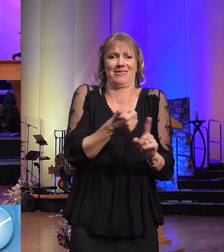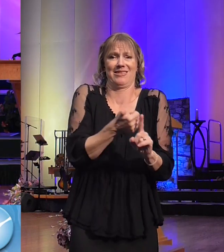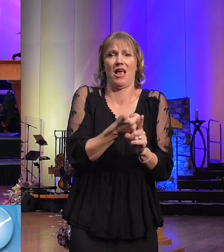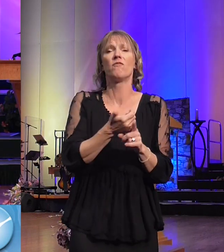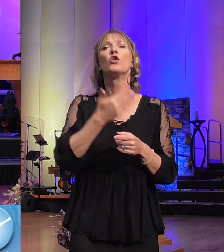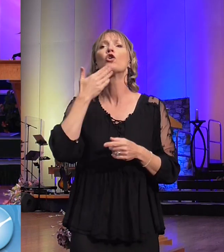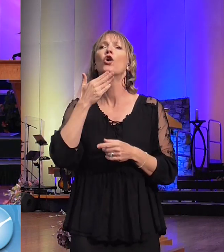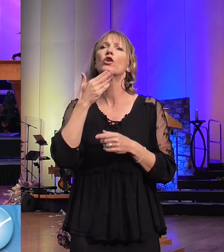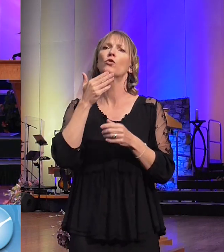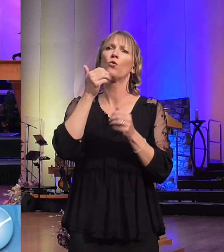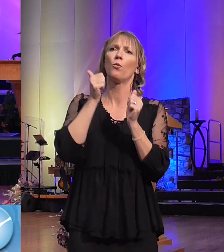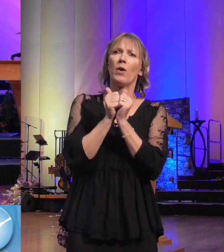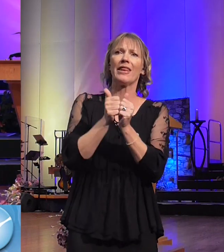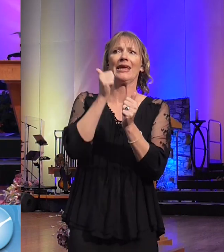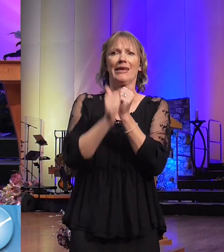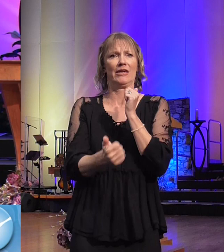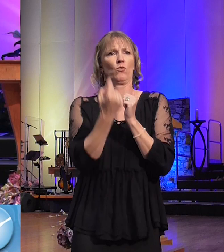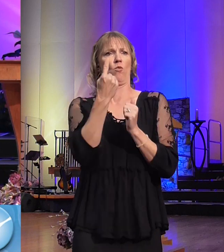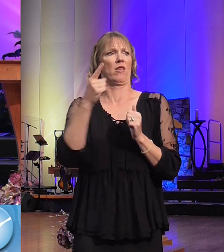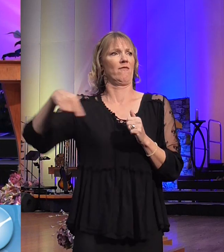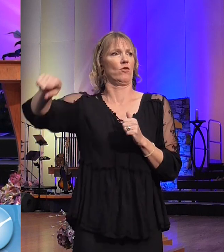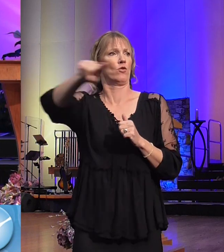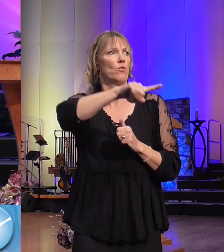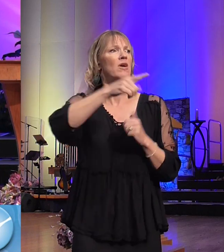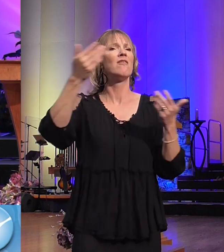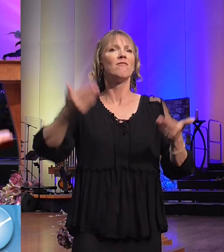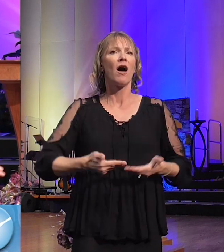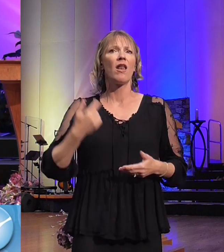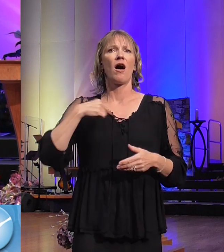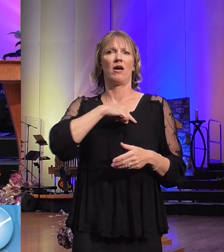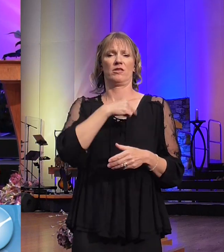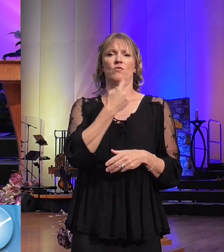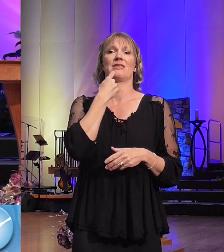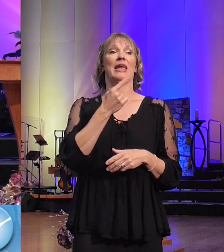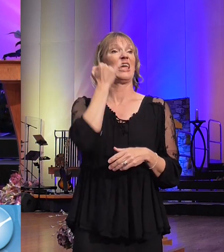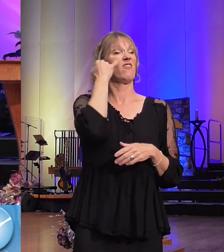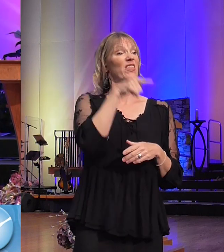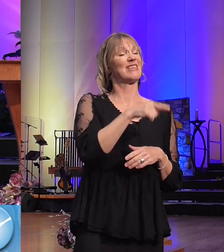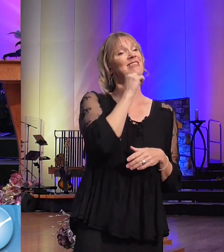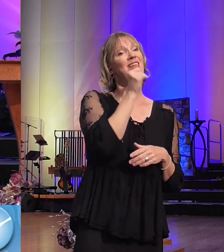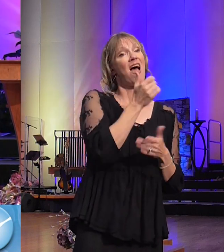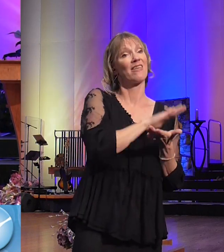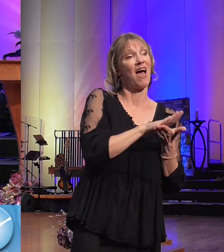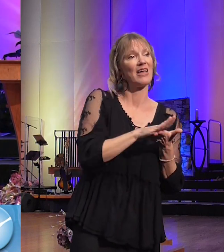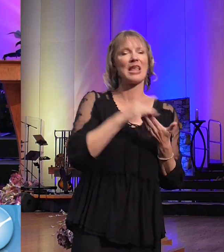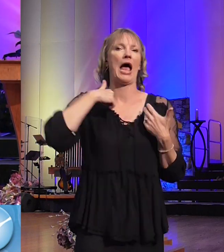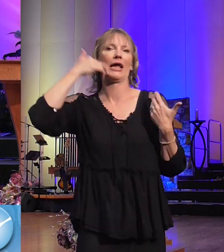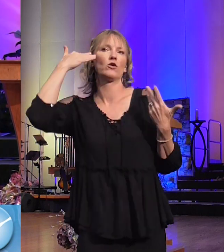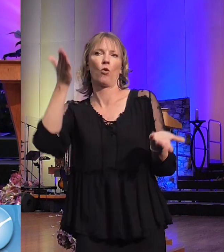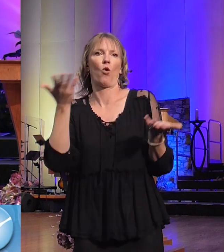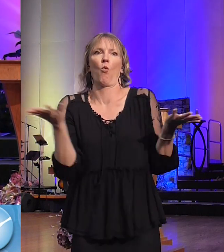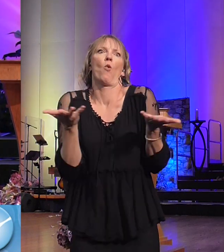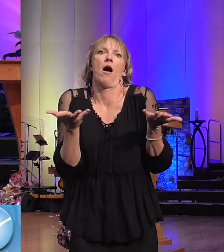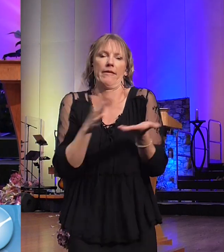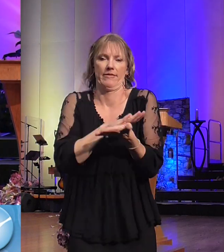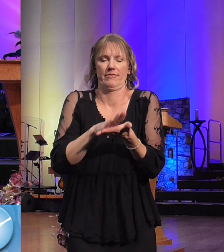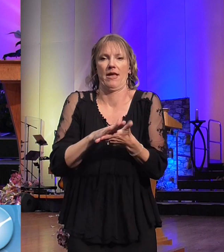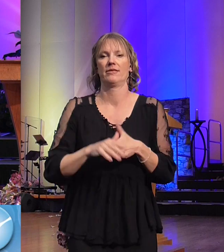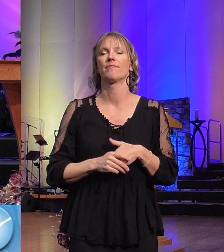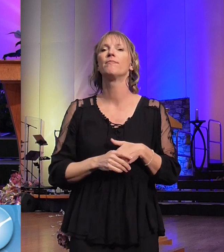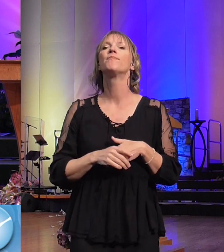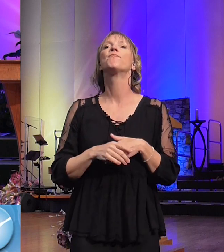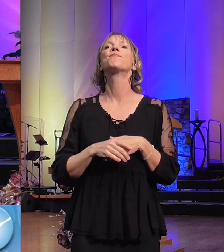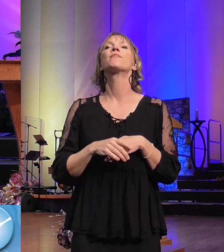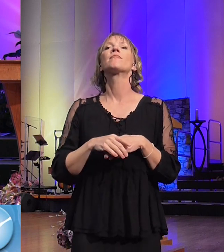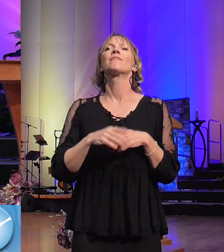with each and every one of you today, and I invite us to say, if this isn't nice, I don't know what is. So good to be in